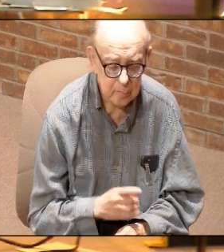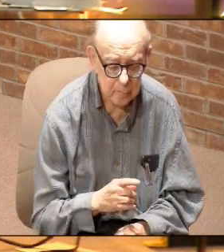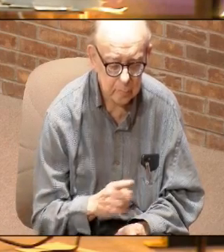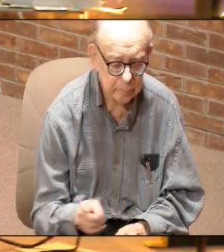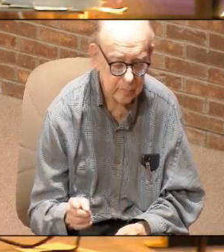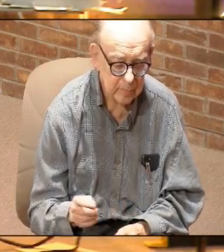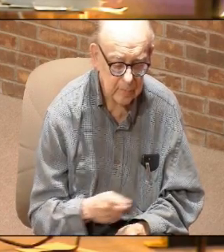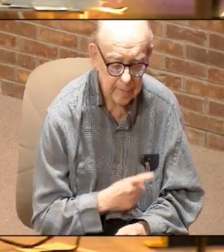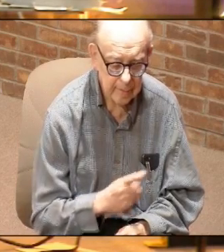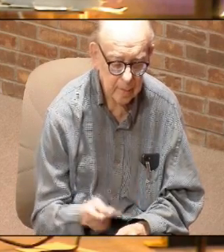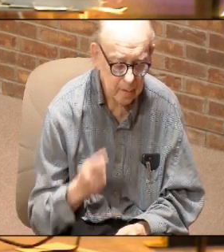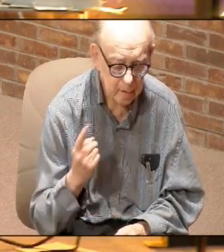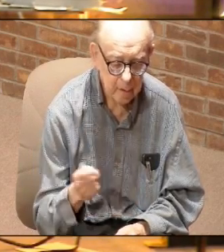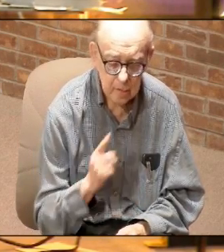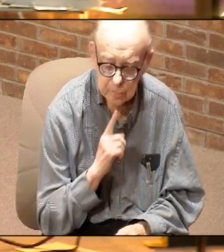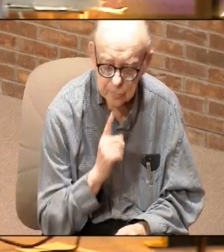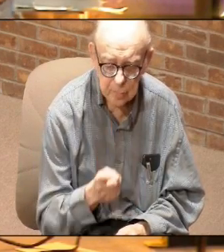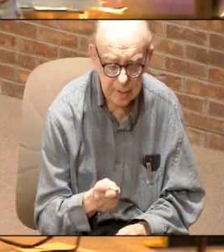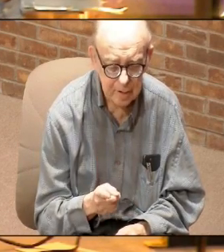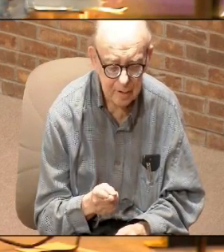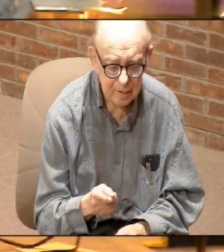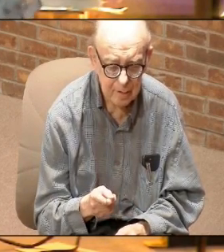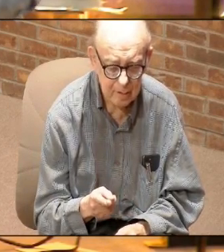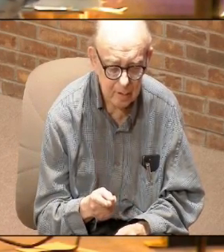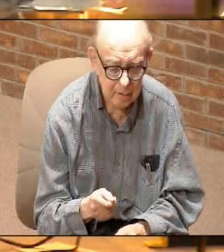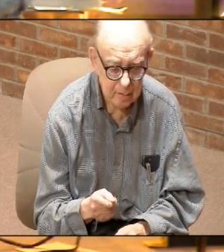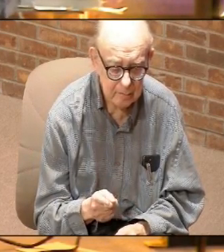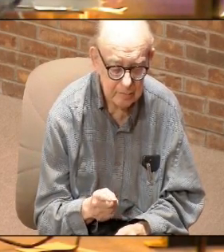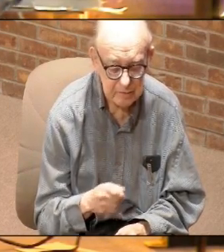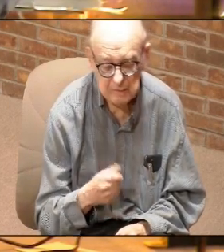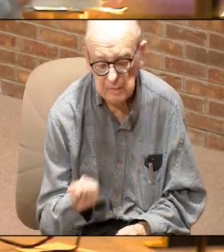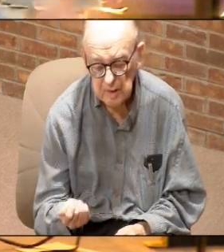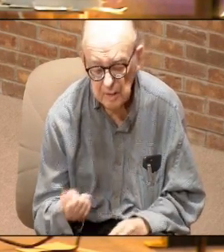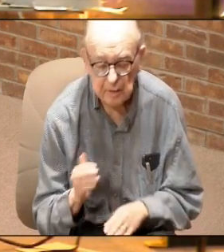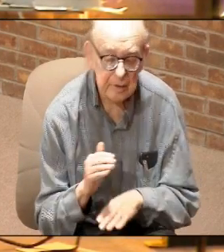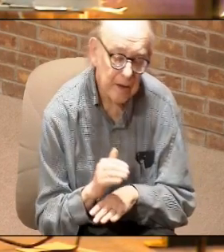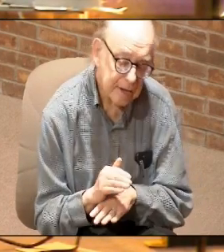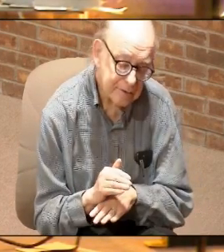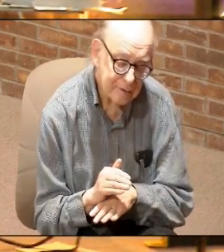they just thought it was going to be just another night.